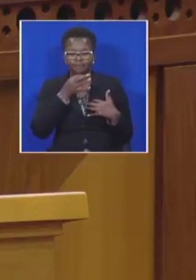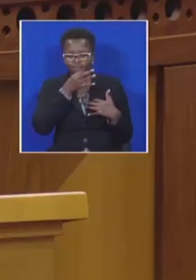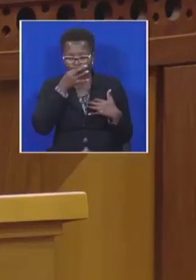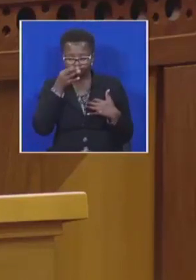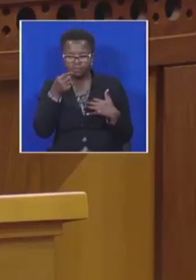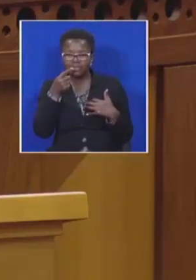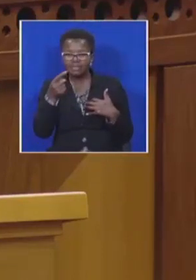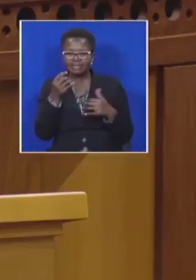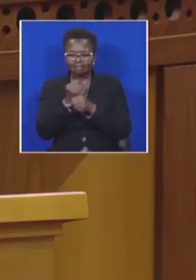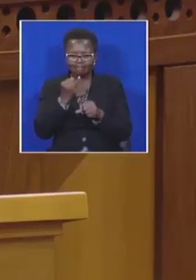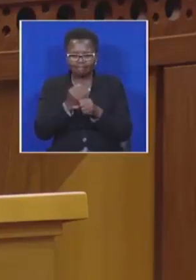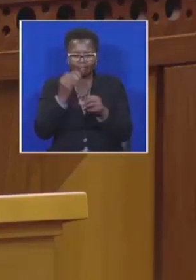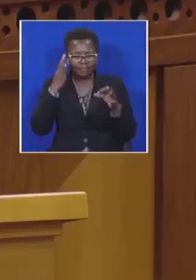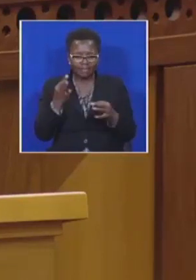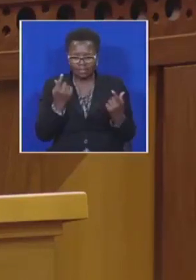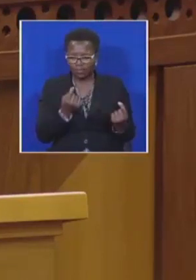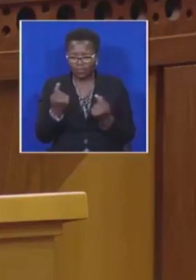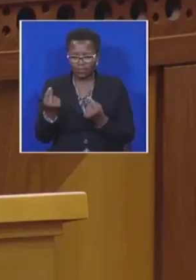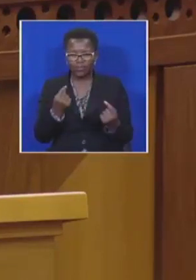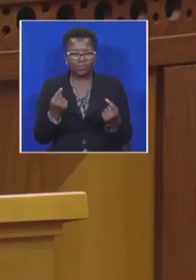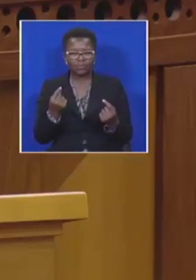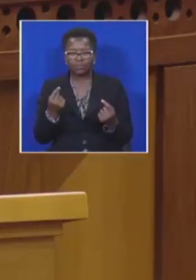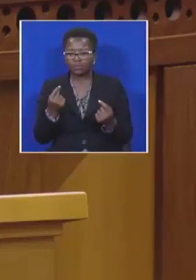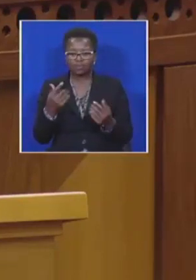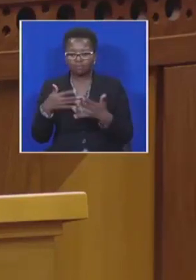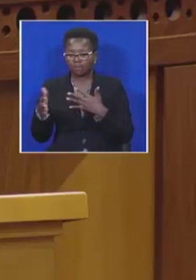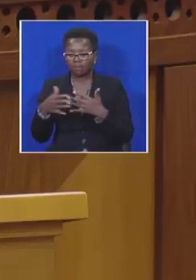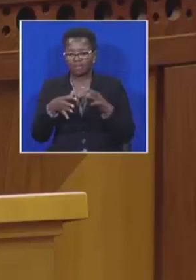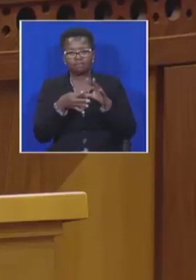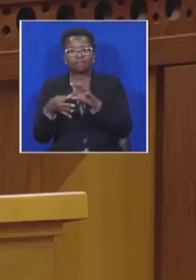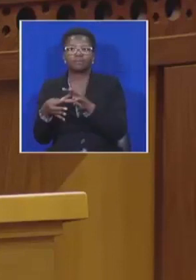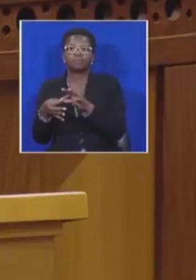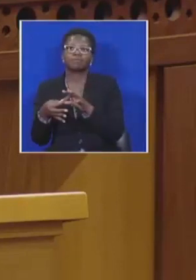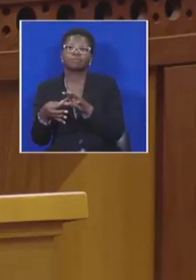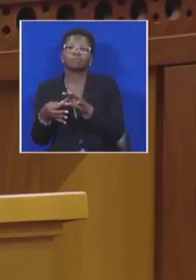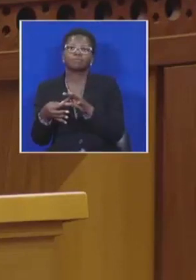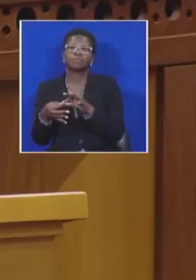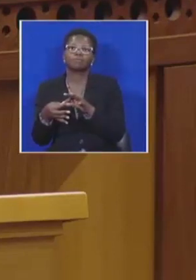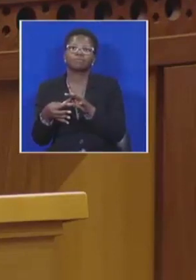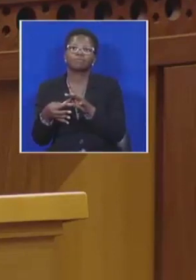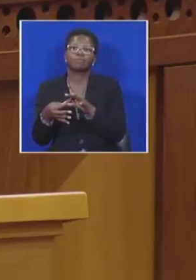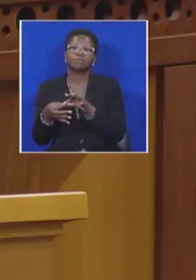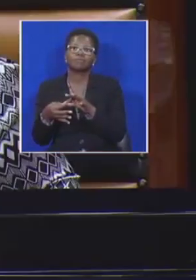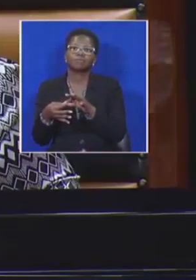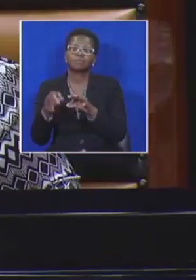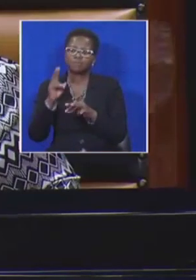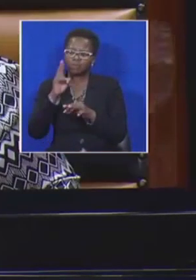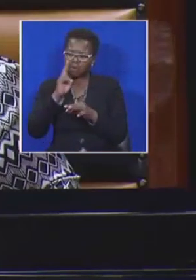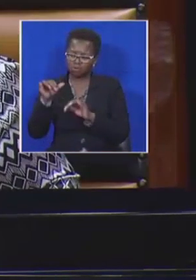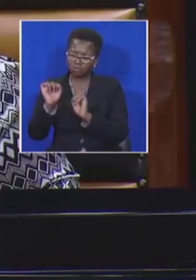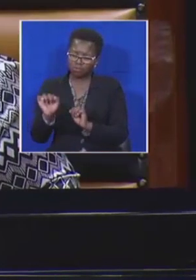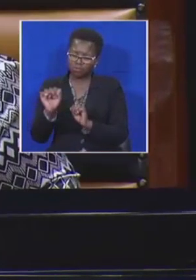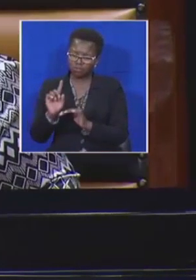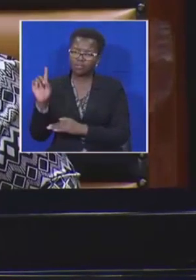irrational decisions, and the misguiding of the public as the process of nuclear... Honourable Chairperson, I stand